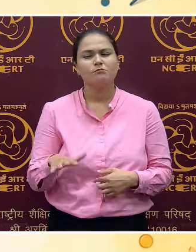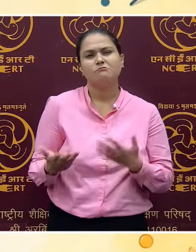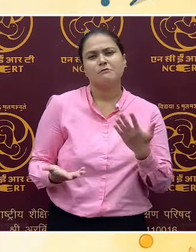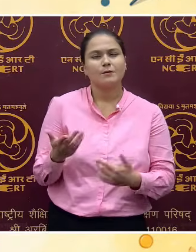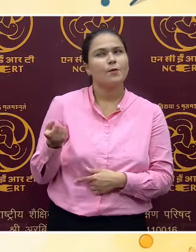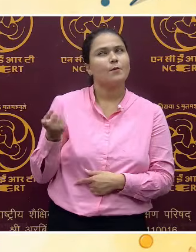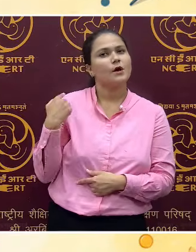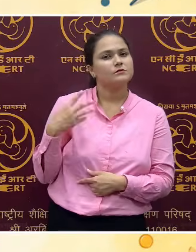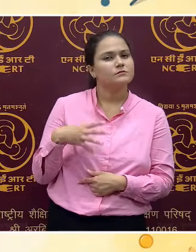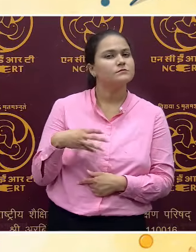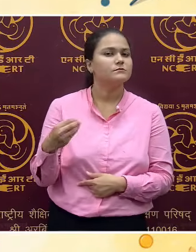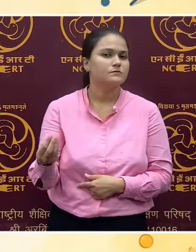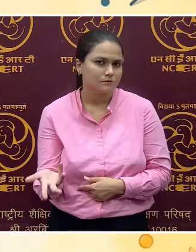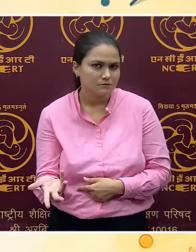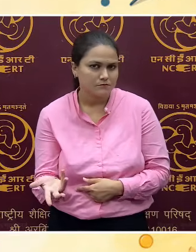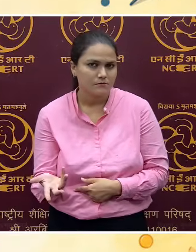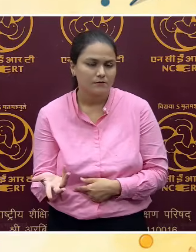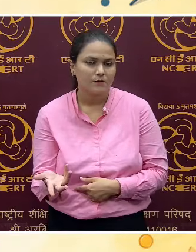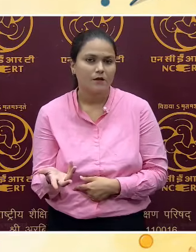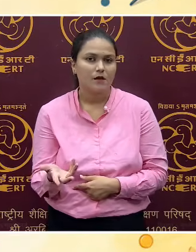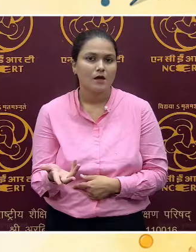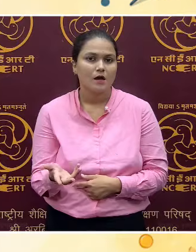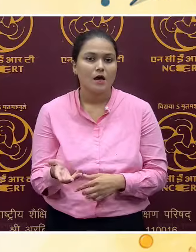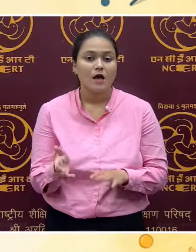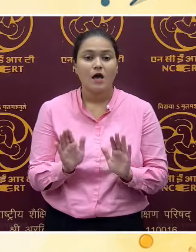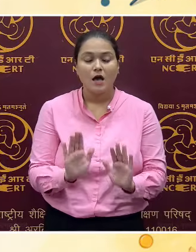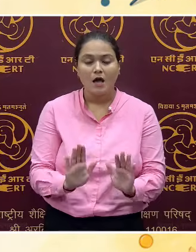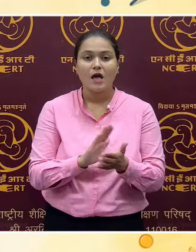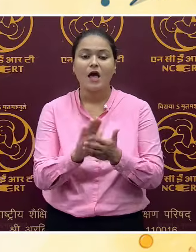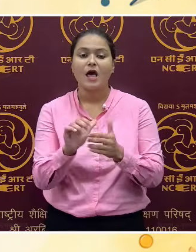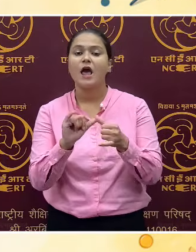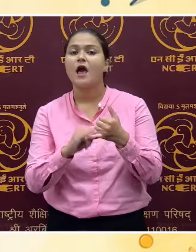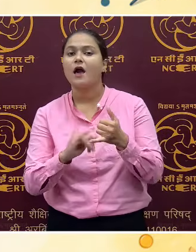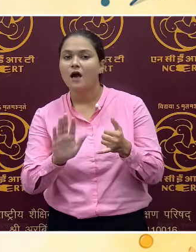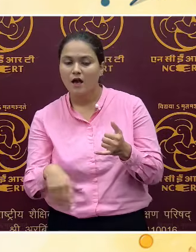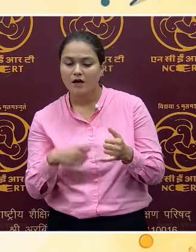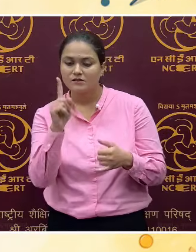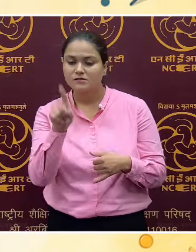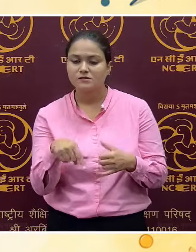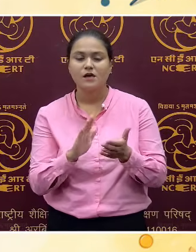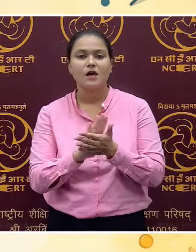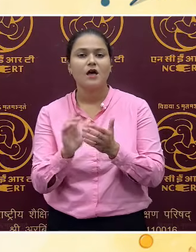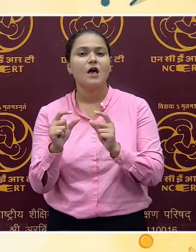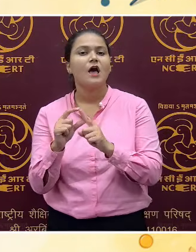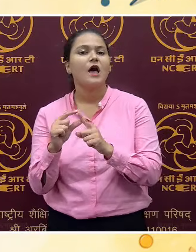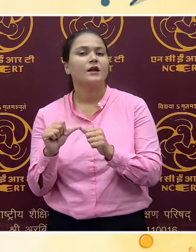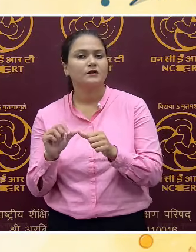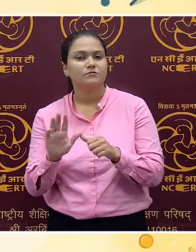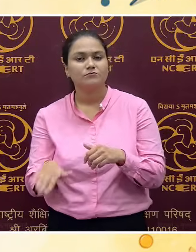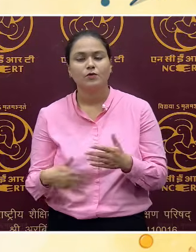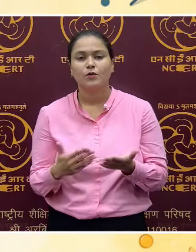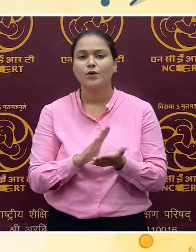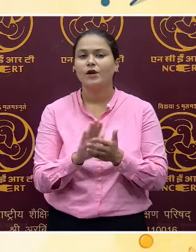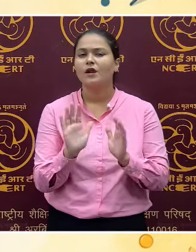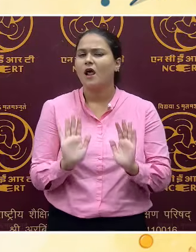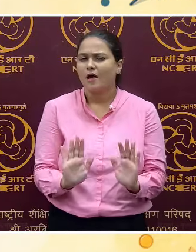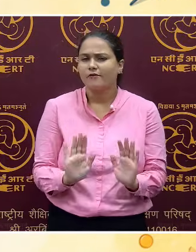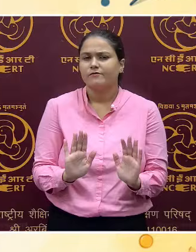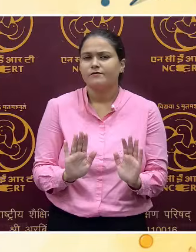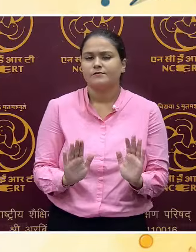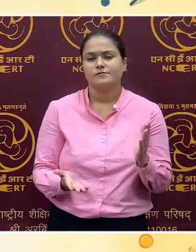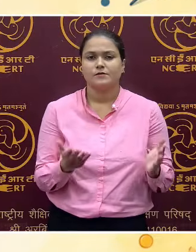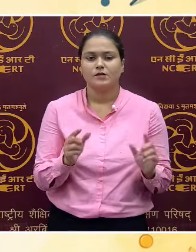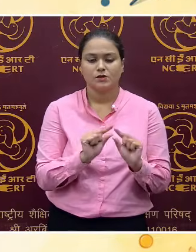being, has, have, had, been. So, if there are these participle forms, it is